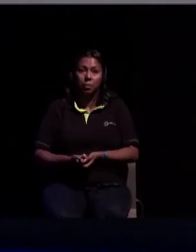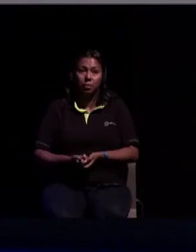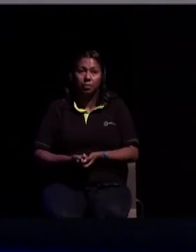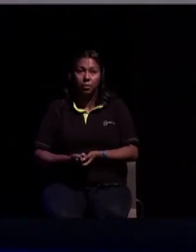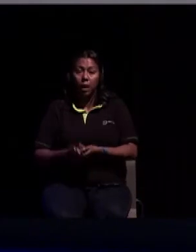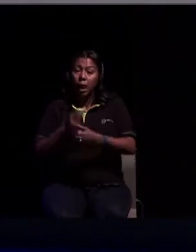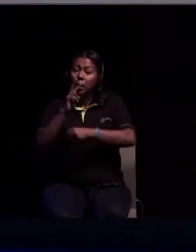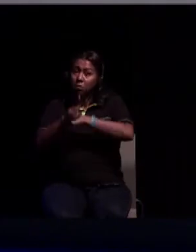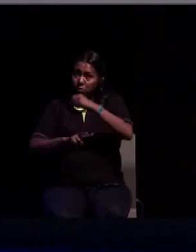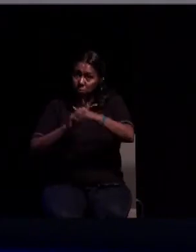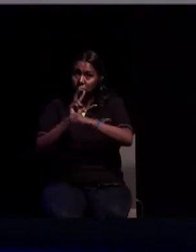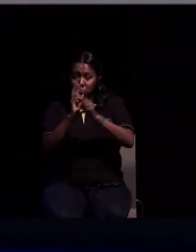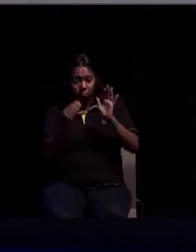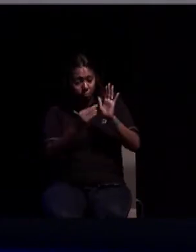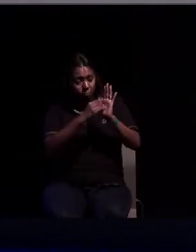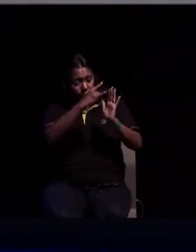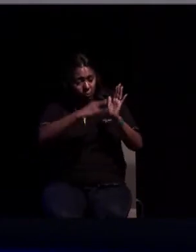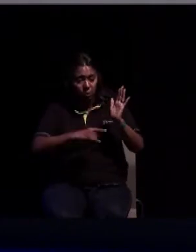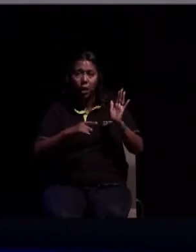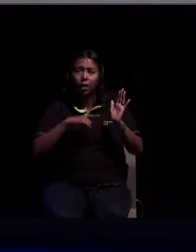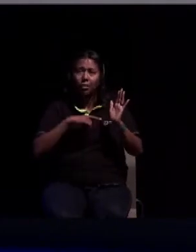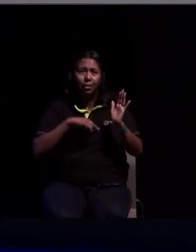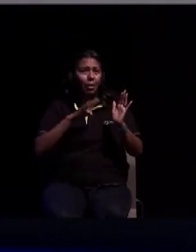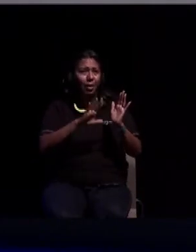the implementation, it's not